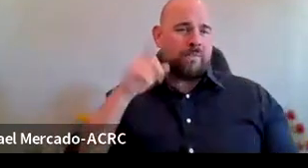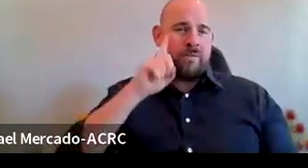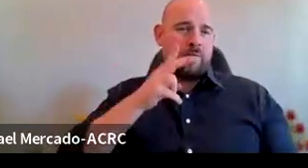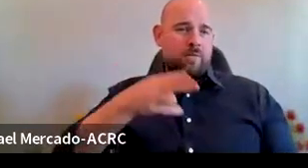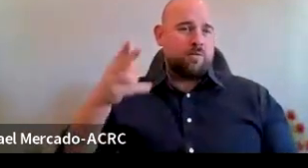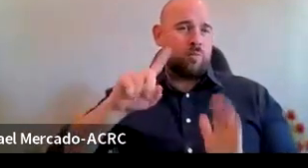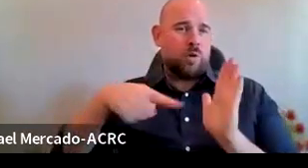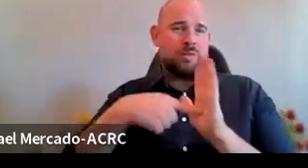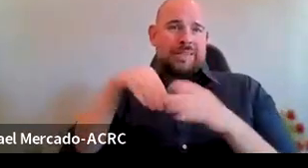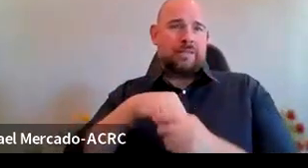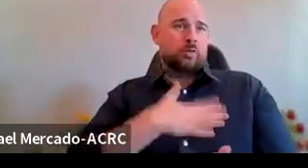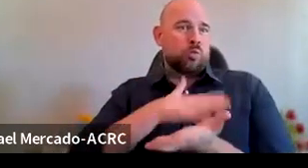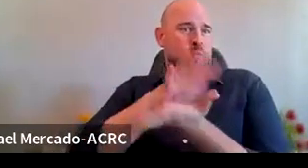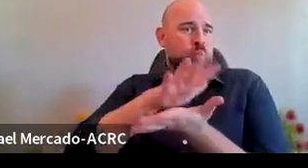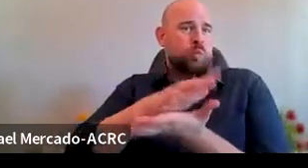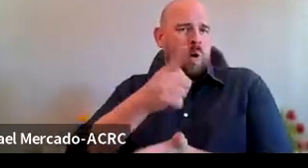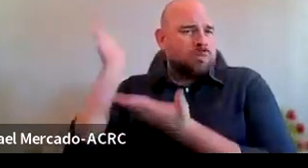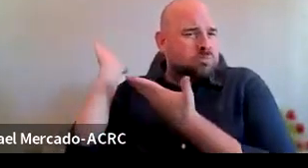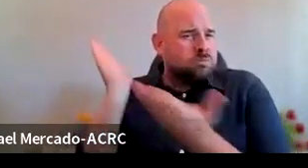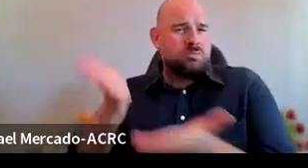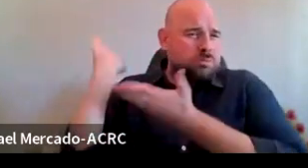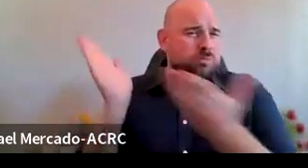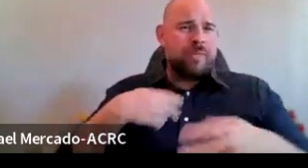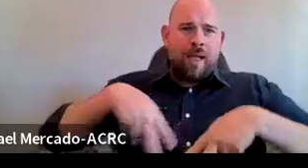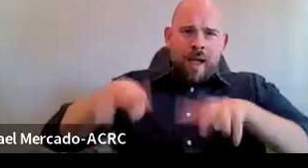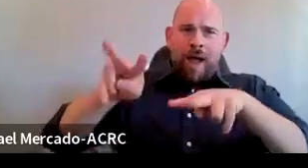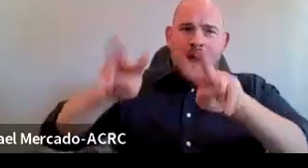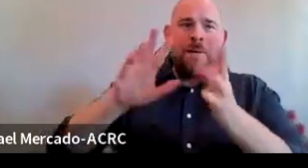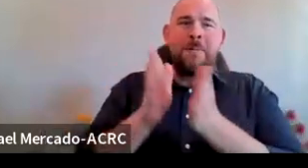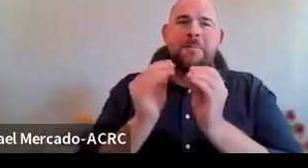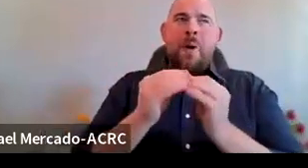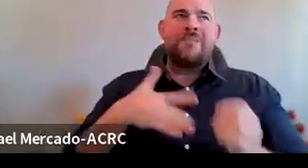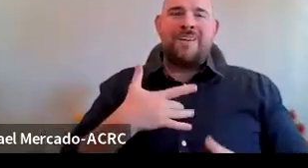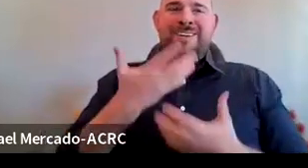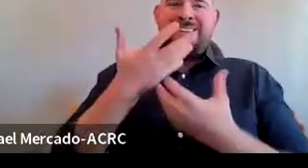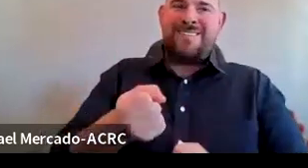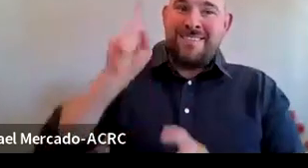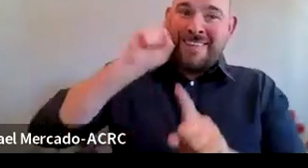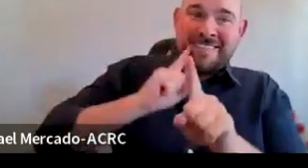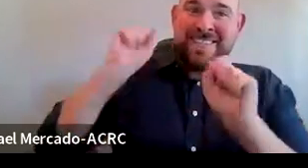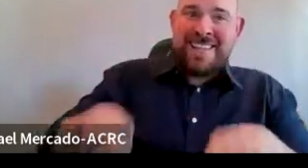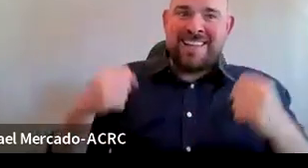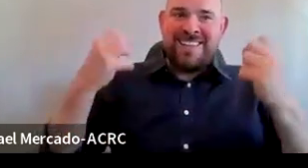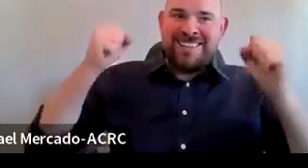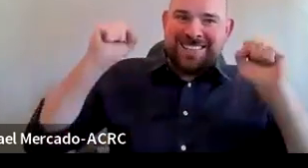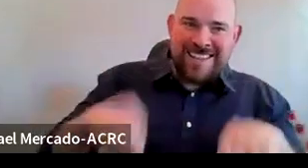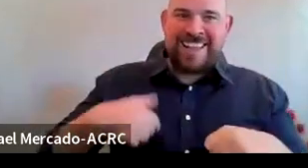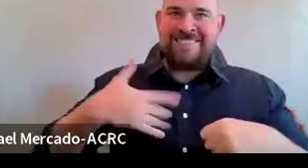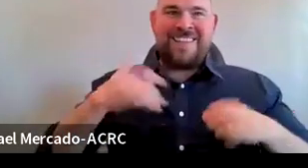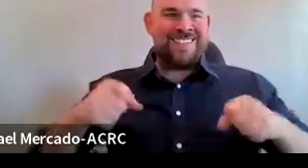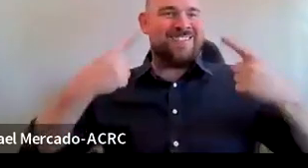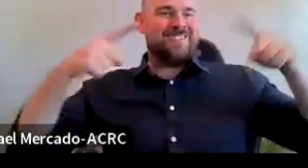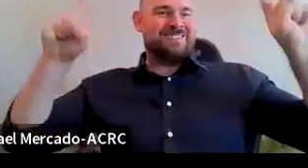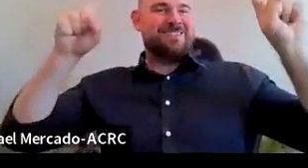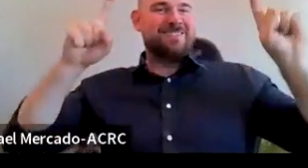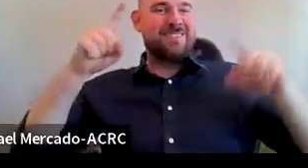become successful. In elementary school, they're constantly bringing speakers for